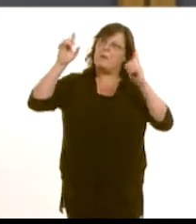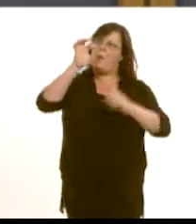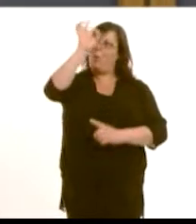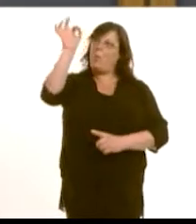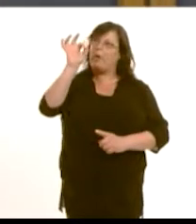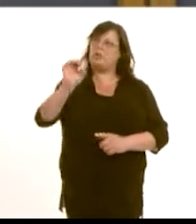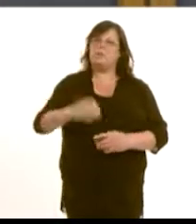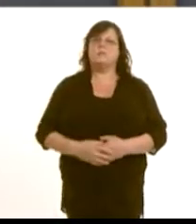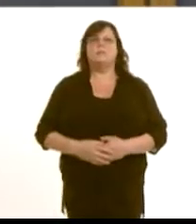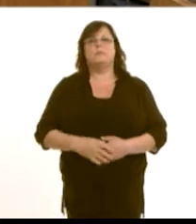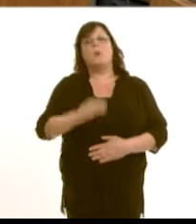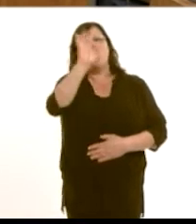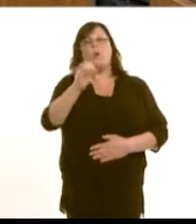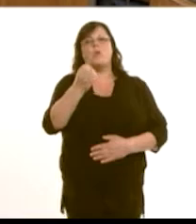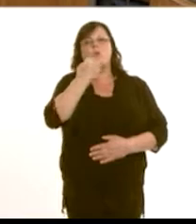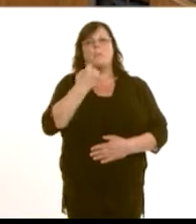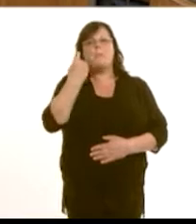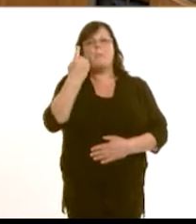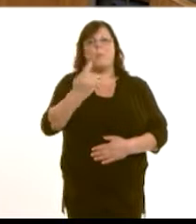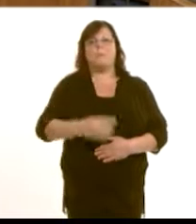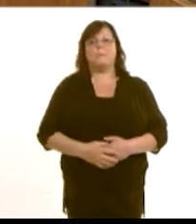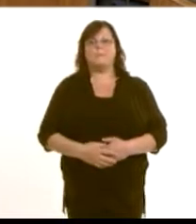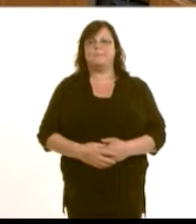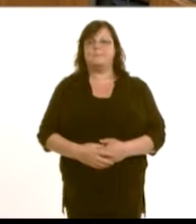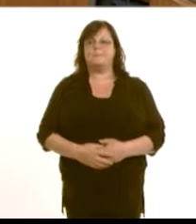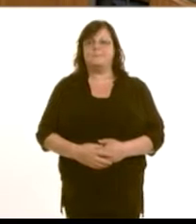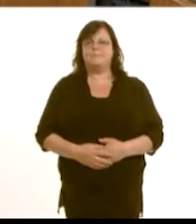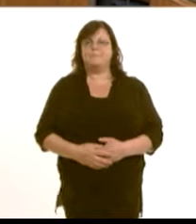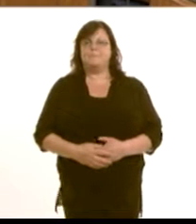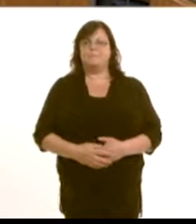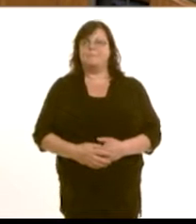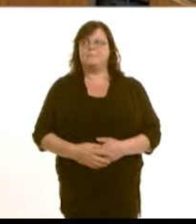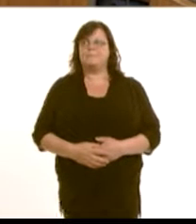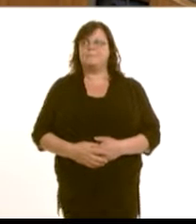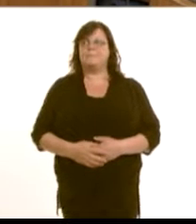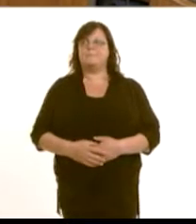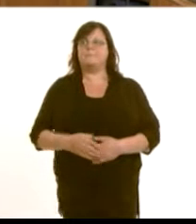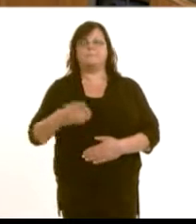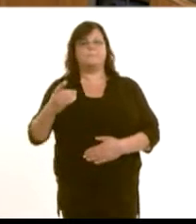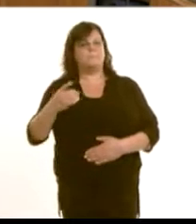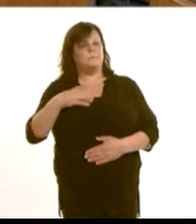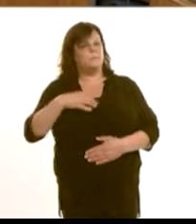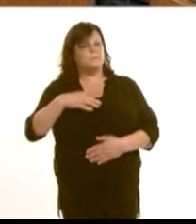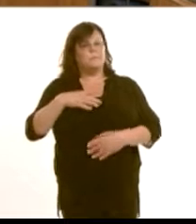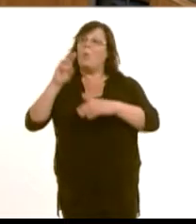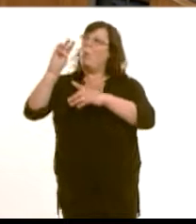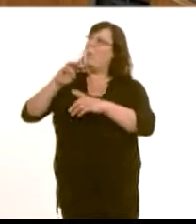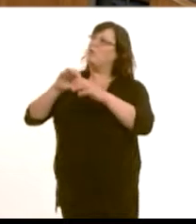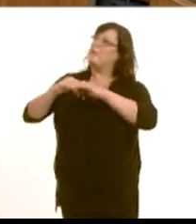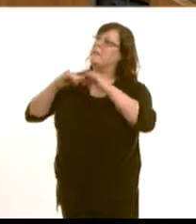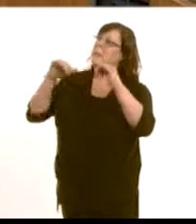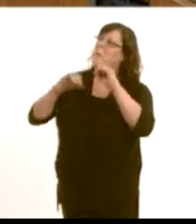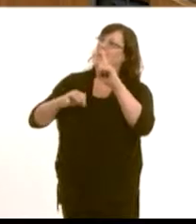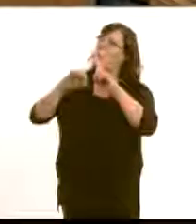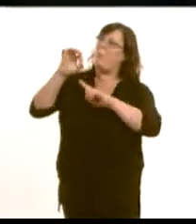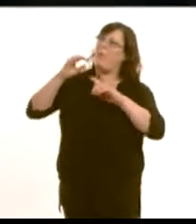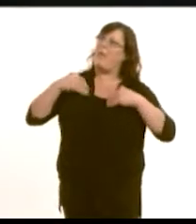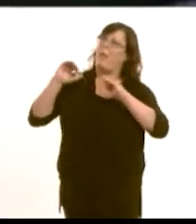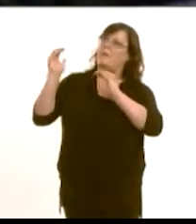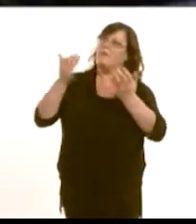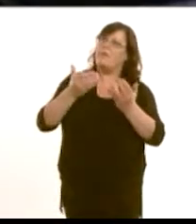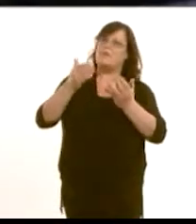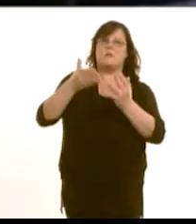ar Russell George I ofyn y cwestiwn cyntaf. How is the Welsh Government improving access to health services in